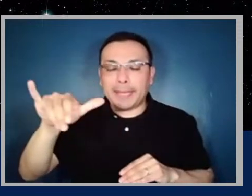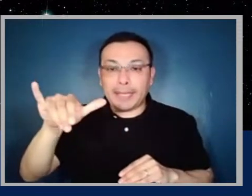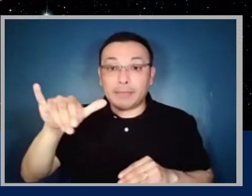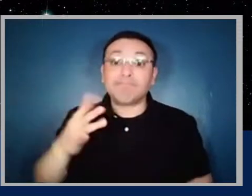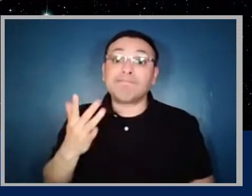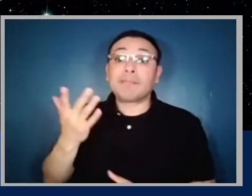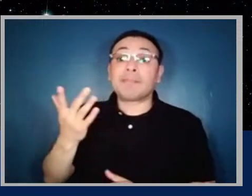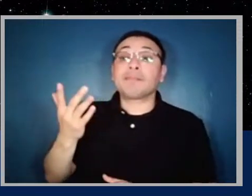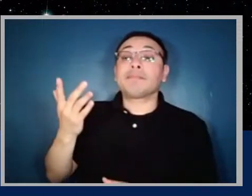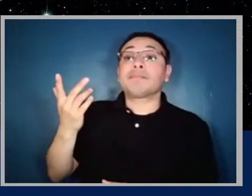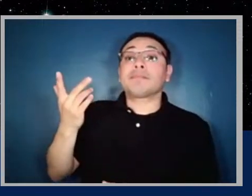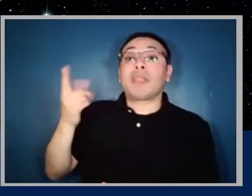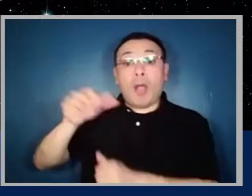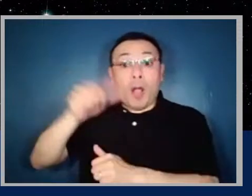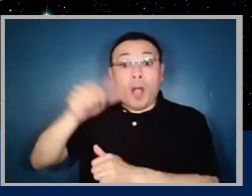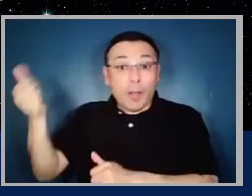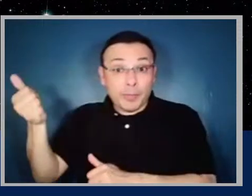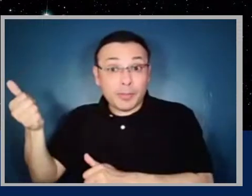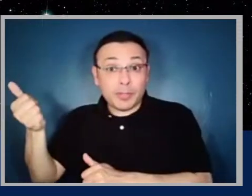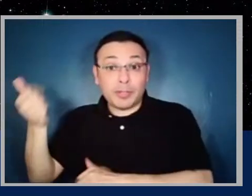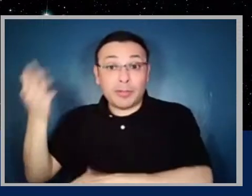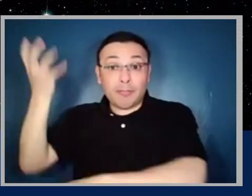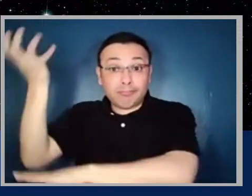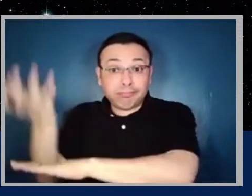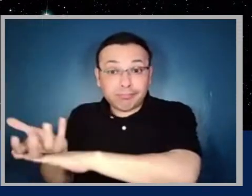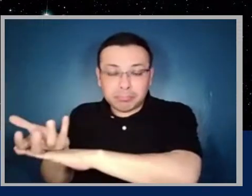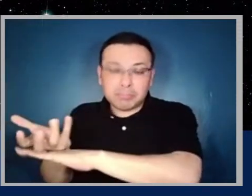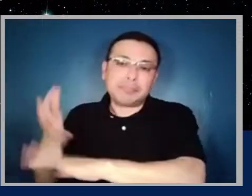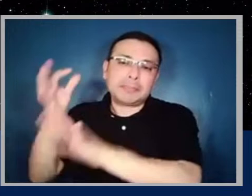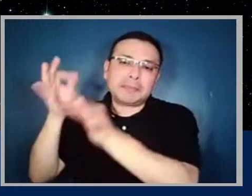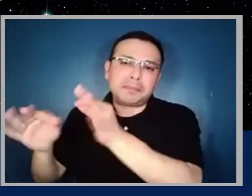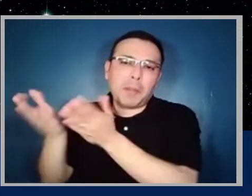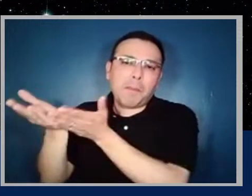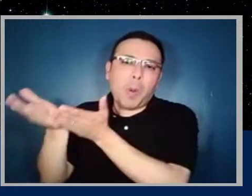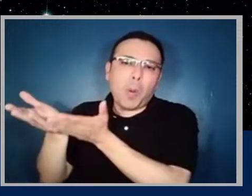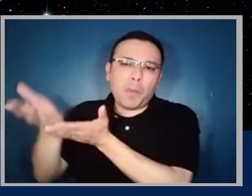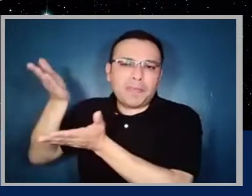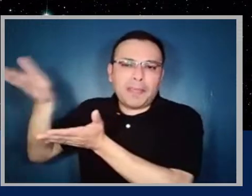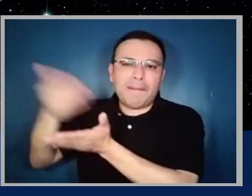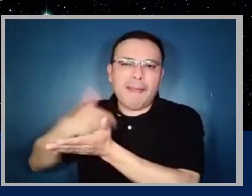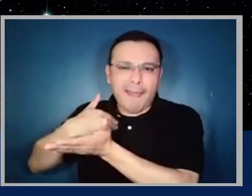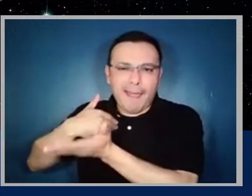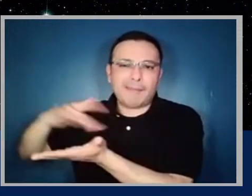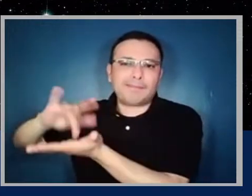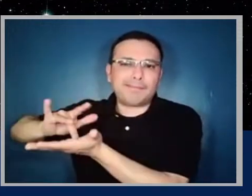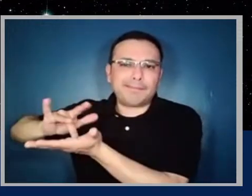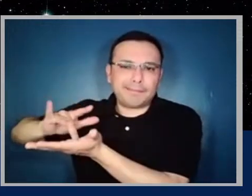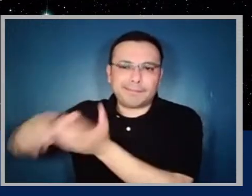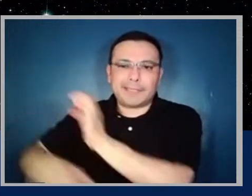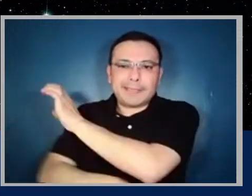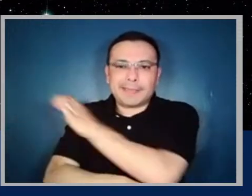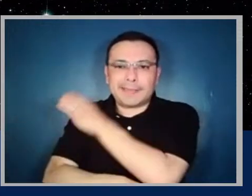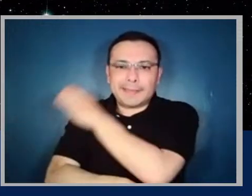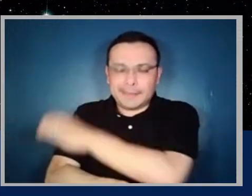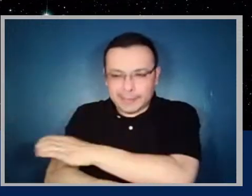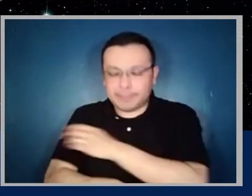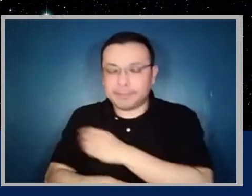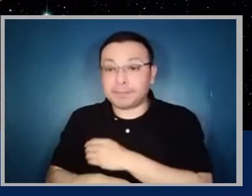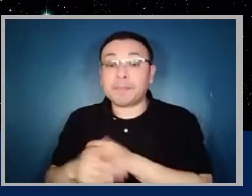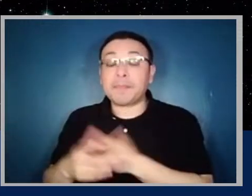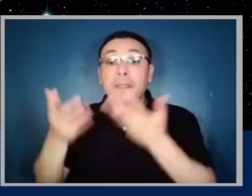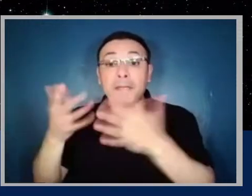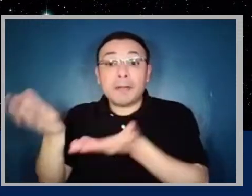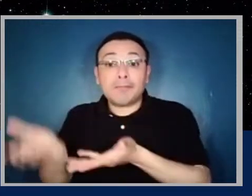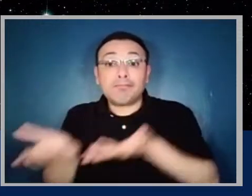med checkouts before we put them in a helicopter to take them back to an airport, where we also hand over any of